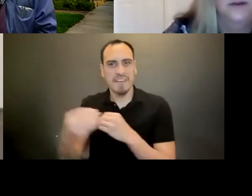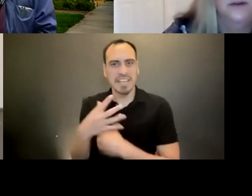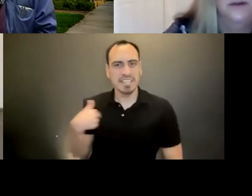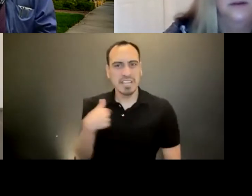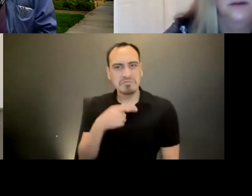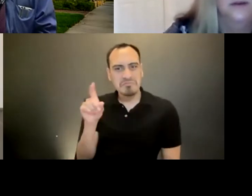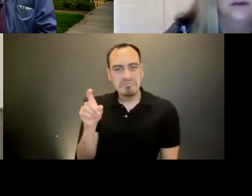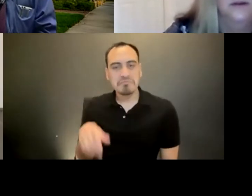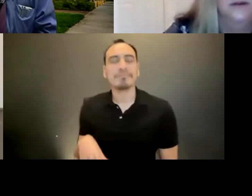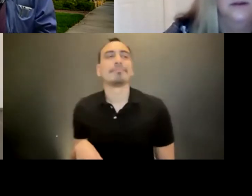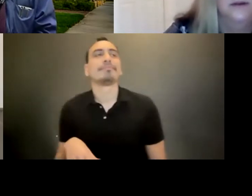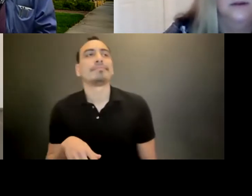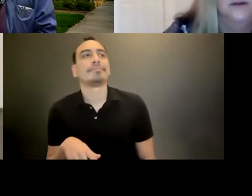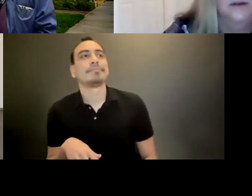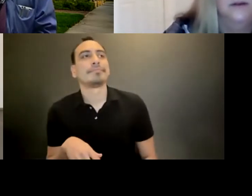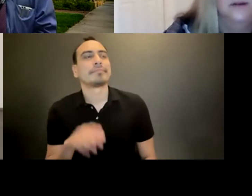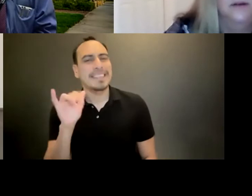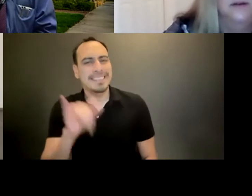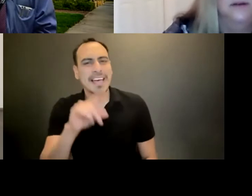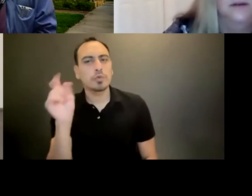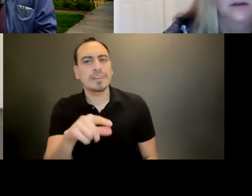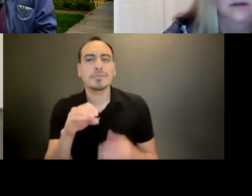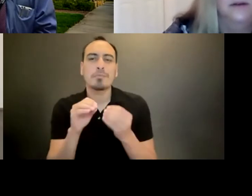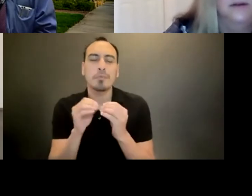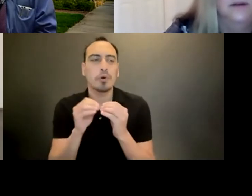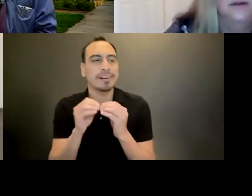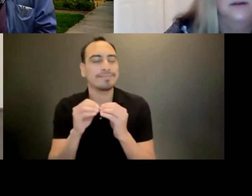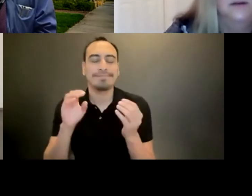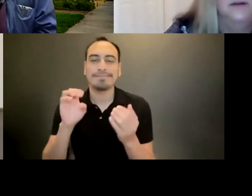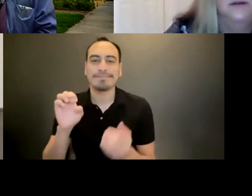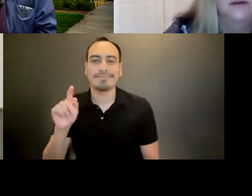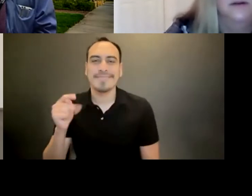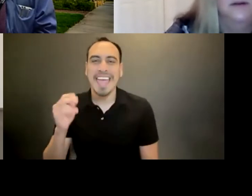more of an ethical kind of question than a pure medical question. But